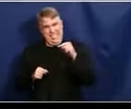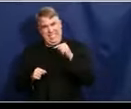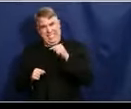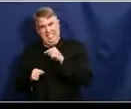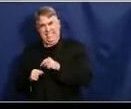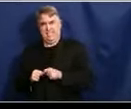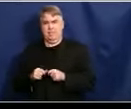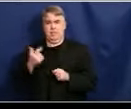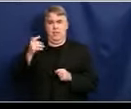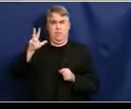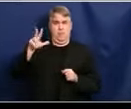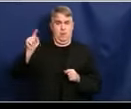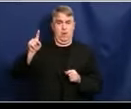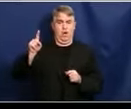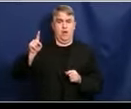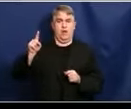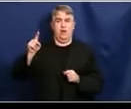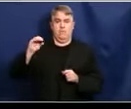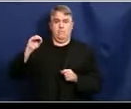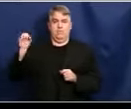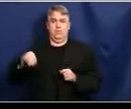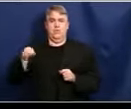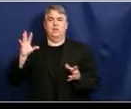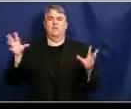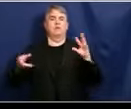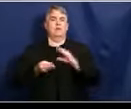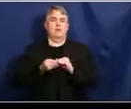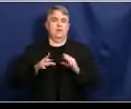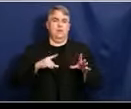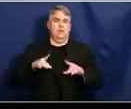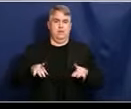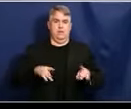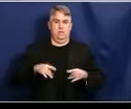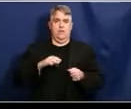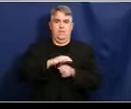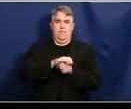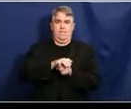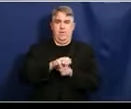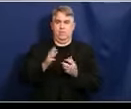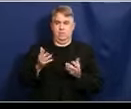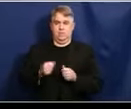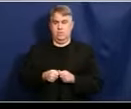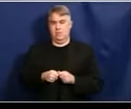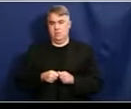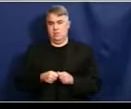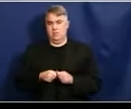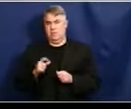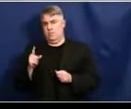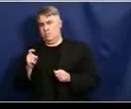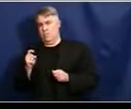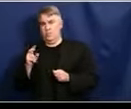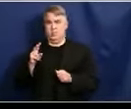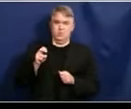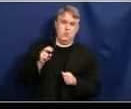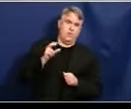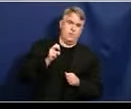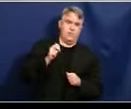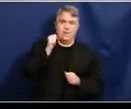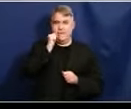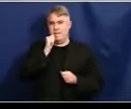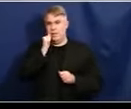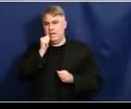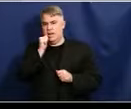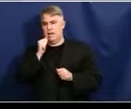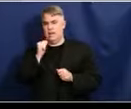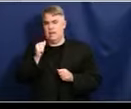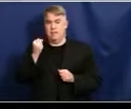And then our total case numbers are down. You know, we oscillate there 100, 200, 300. But again, considering we were in the